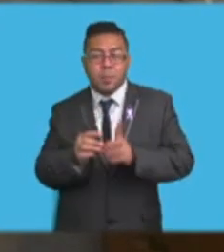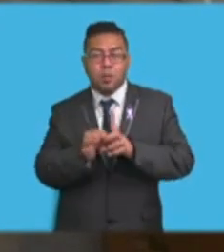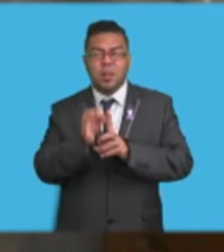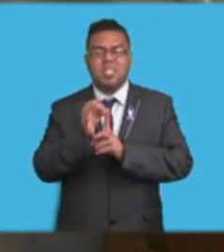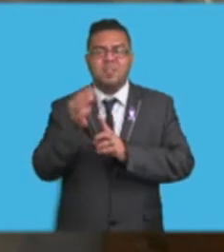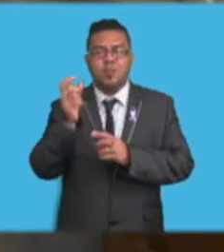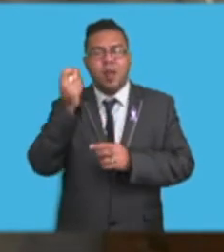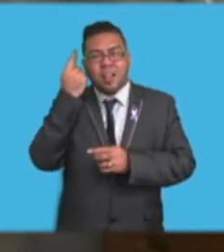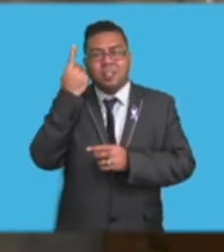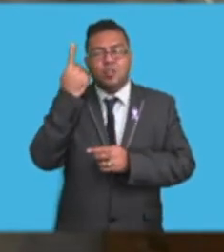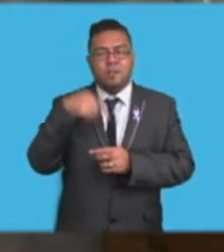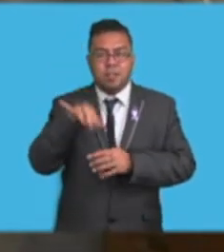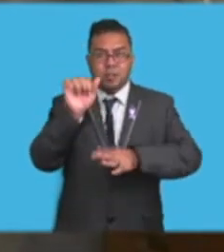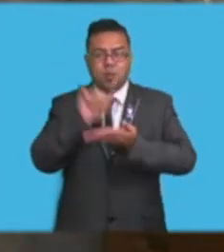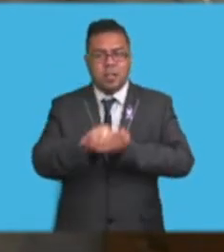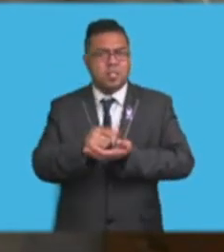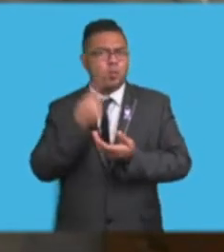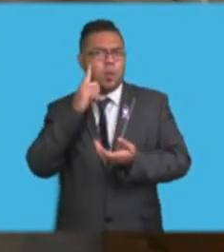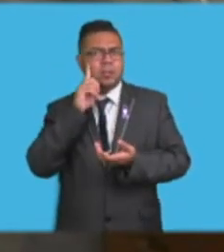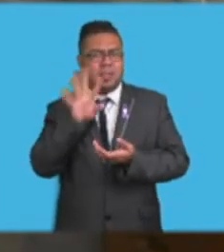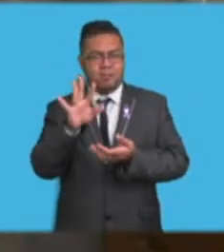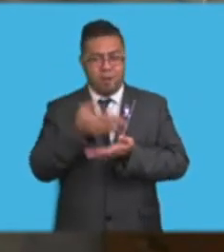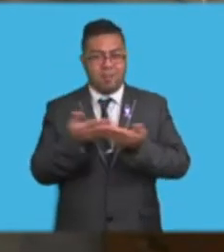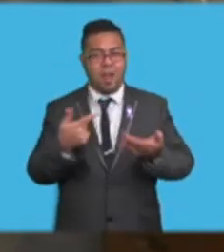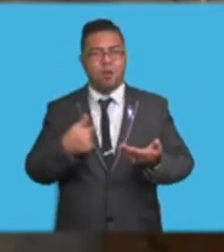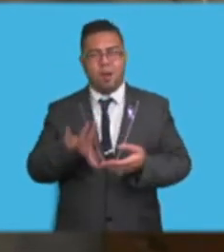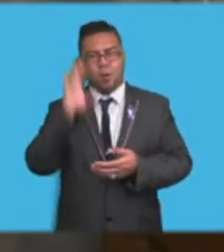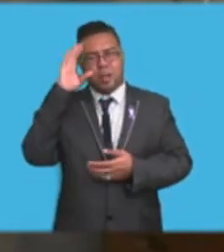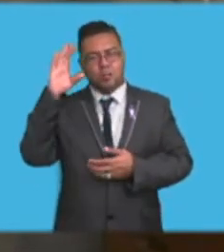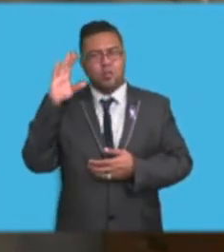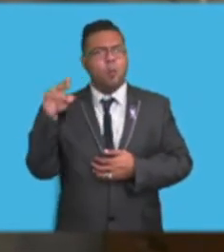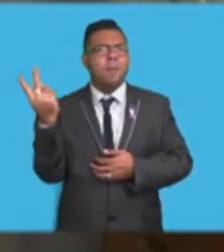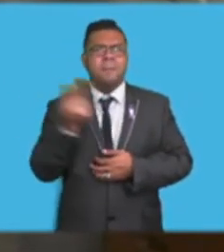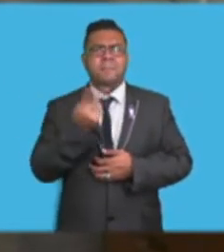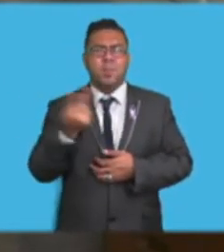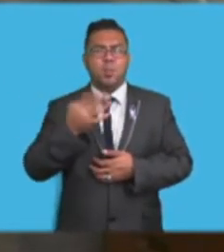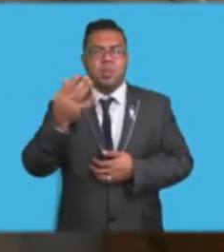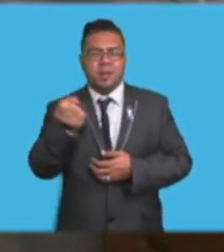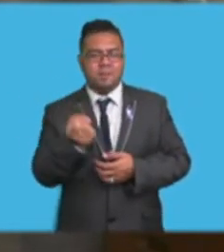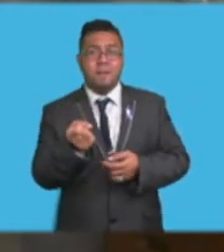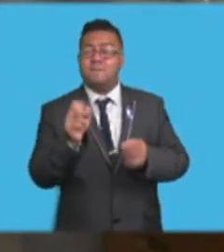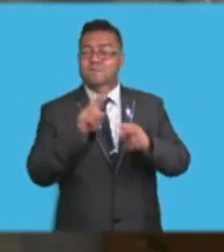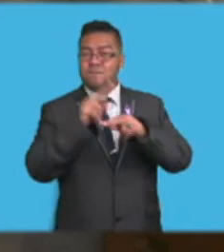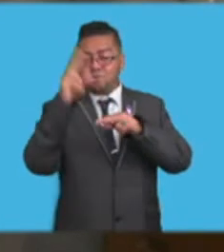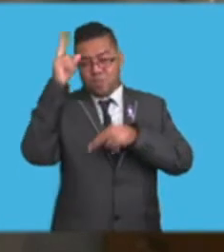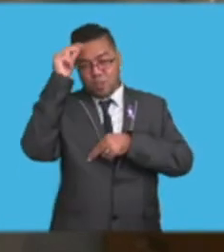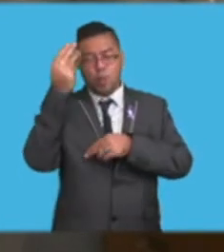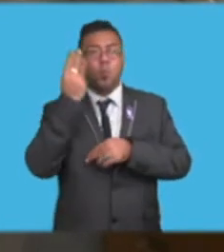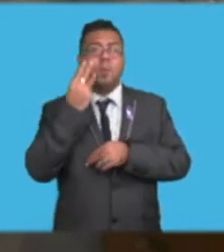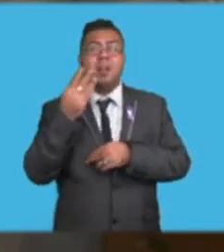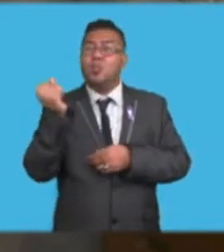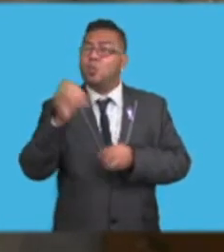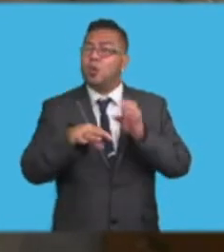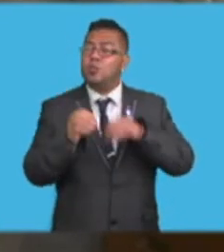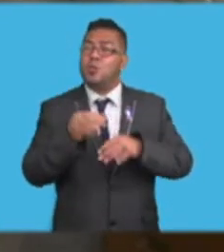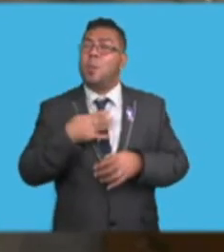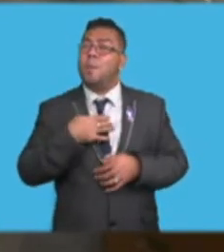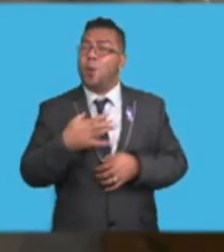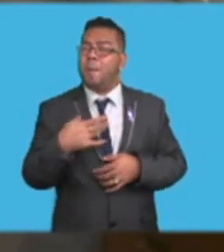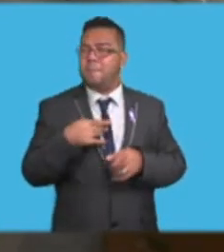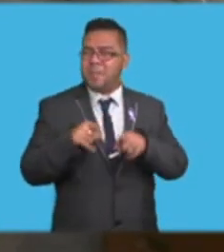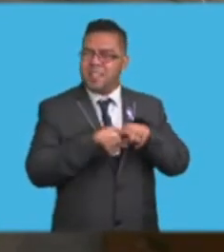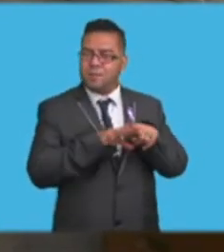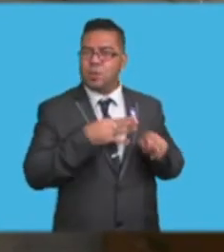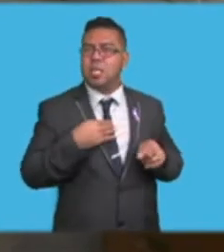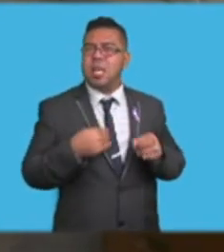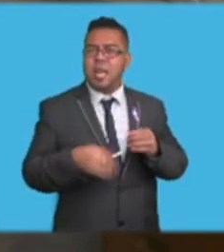those rights, as we are witnessing right now in our country, will bolster the resolve of Fijian women to contribute more meaningfully in political